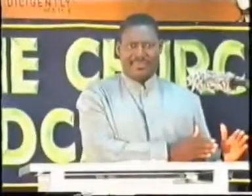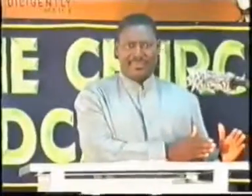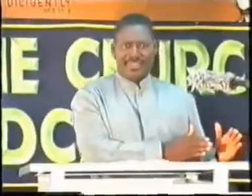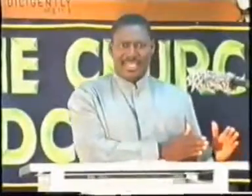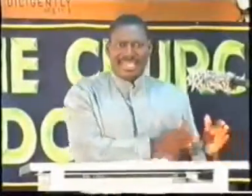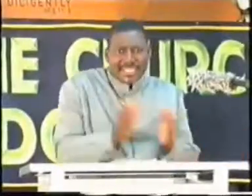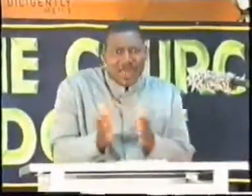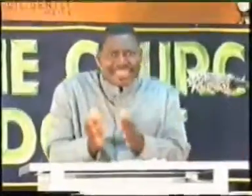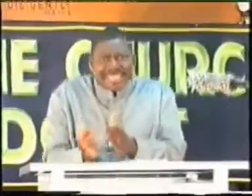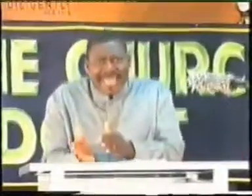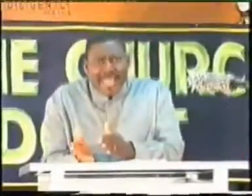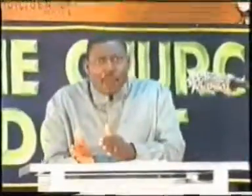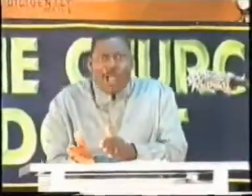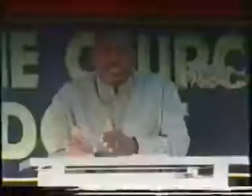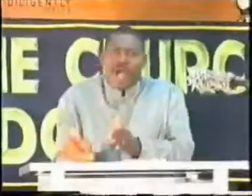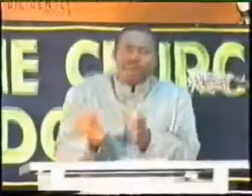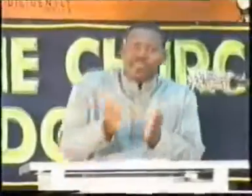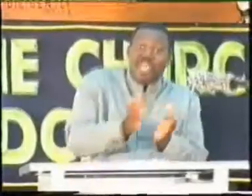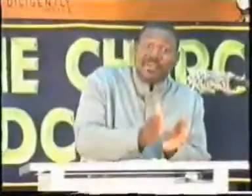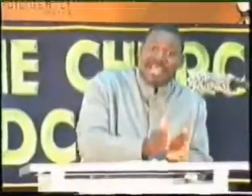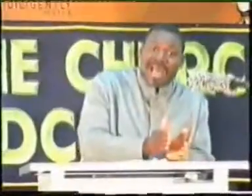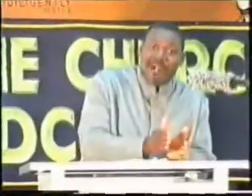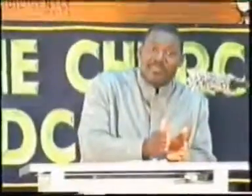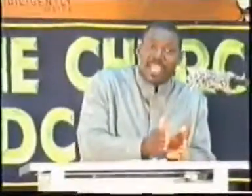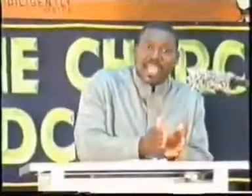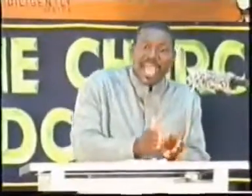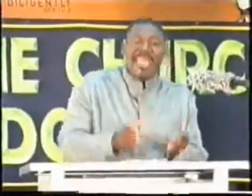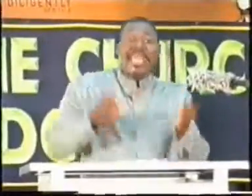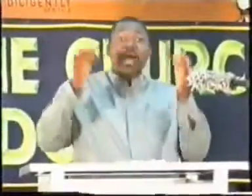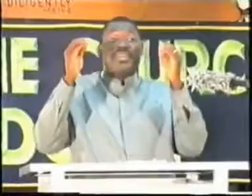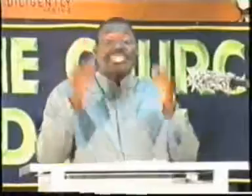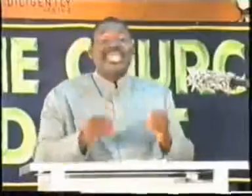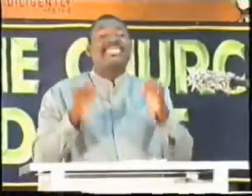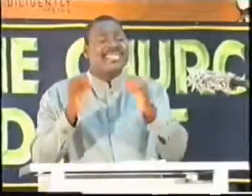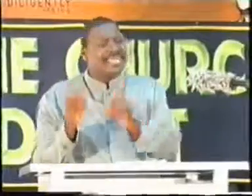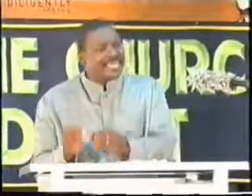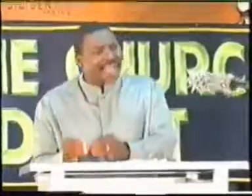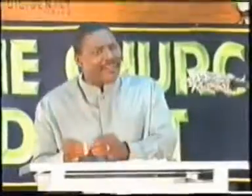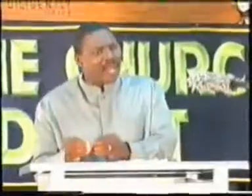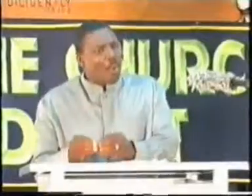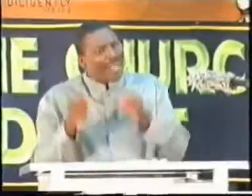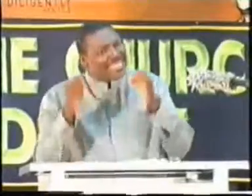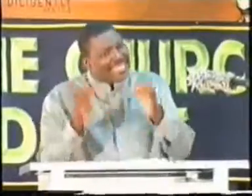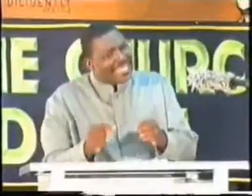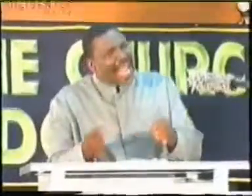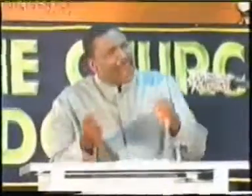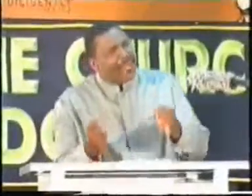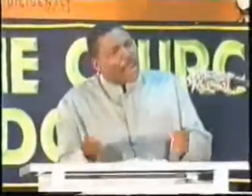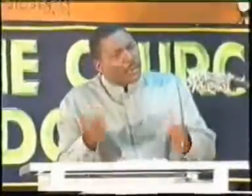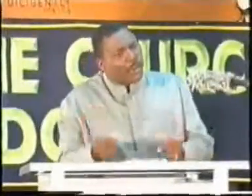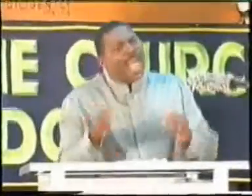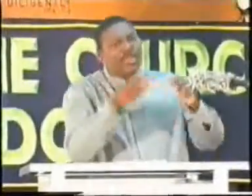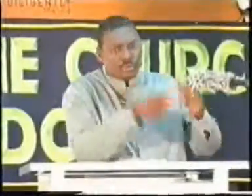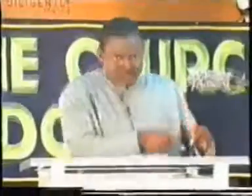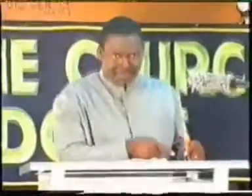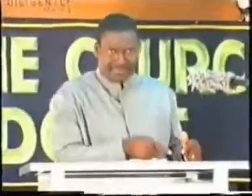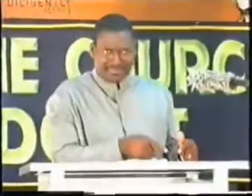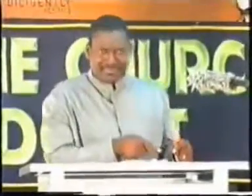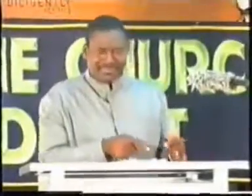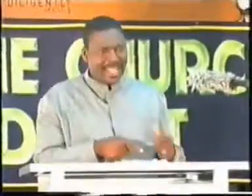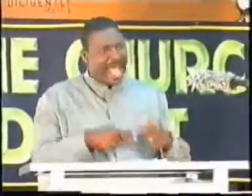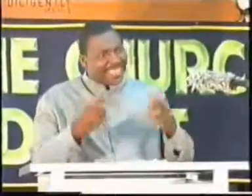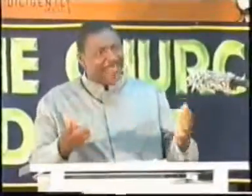ede ma oman Israel na se wasesa Lewi kwanso asofudie no dia ede na etwasa yete ase se